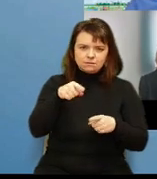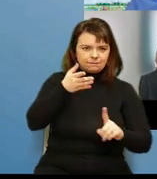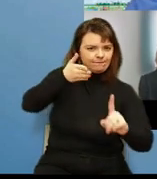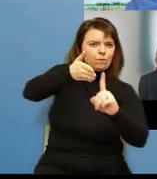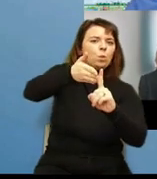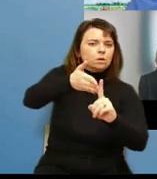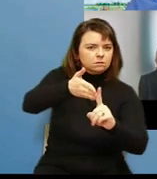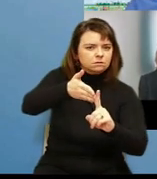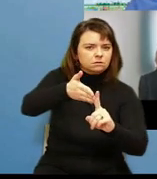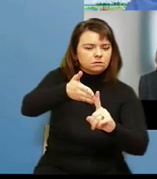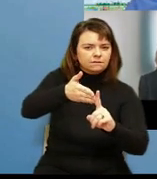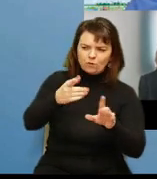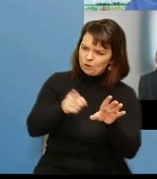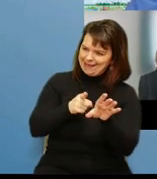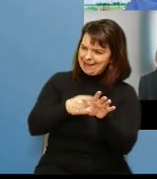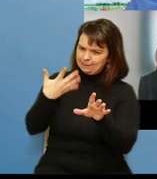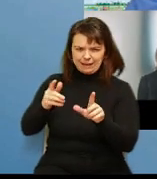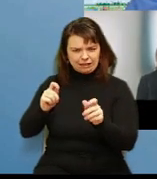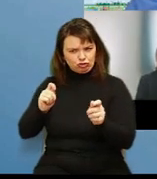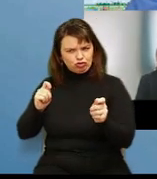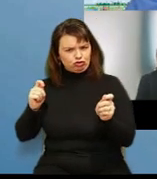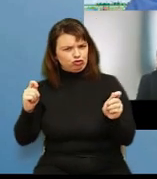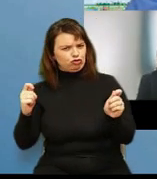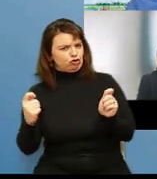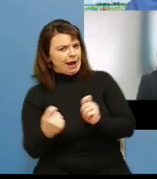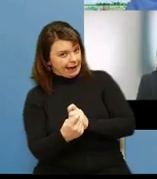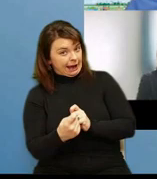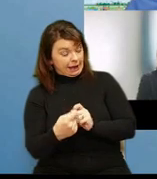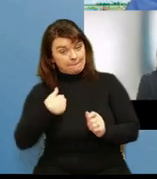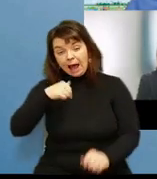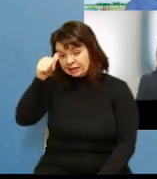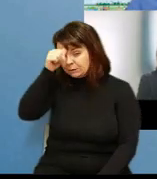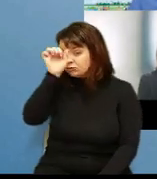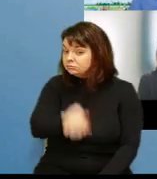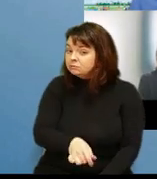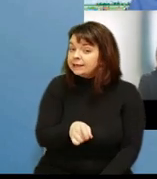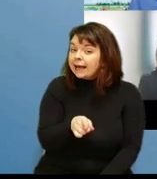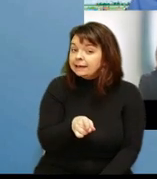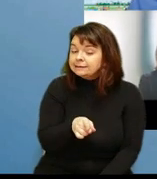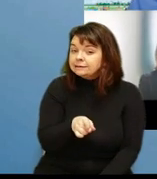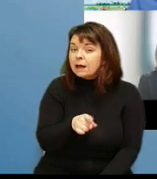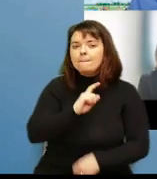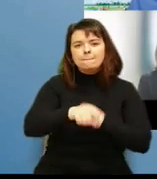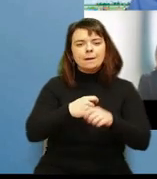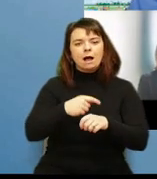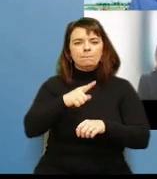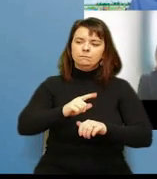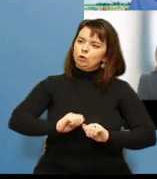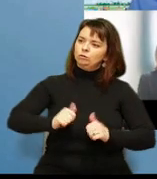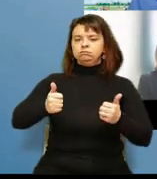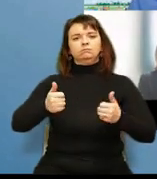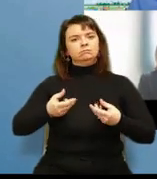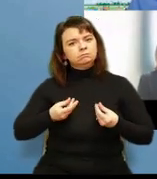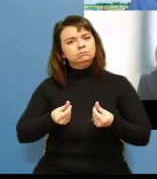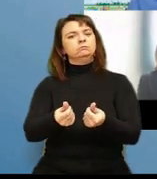been changes to the CQC's focus over the years? Because I mean, in my